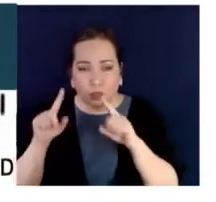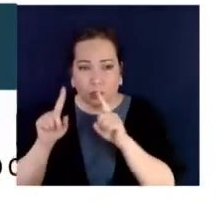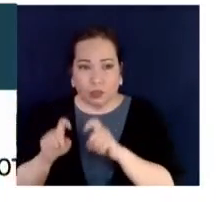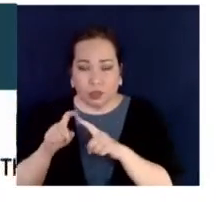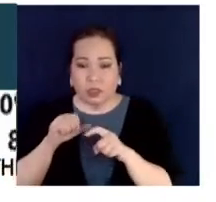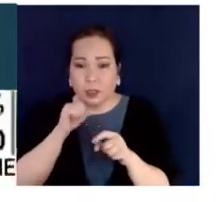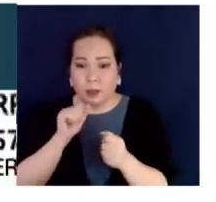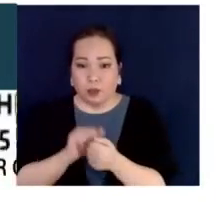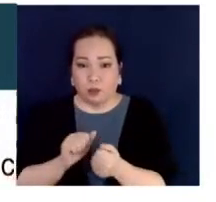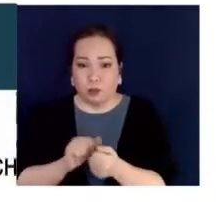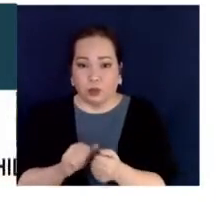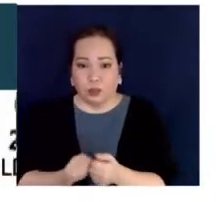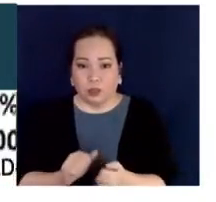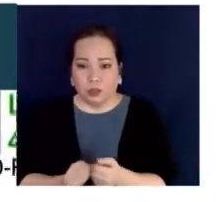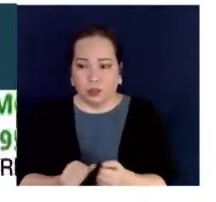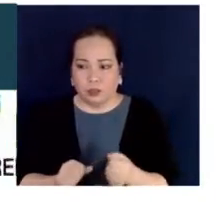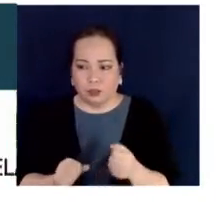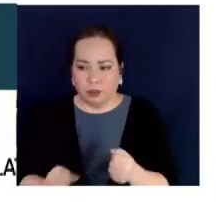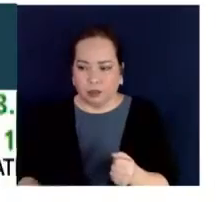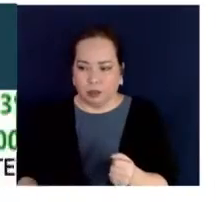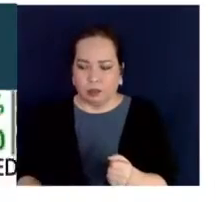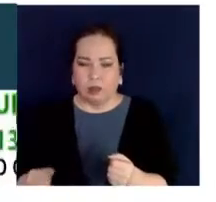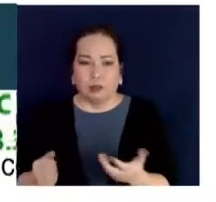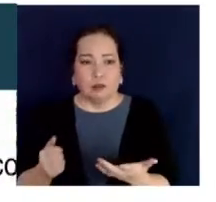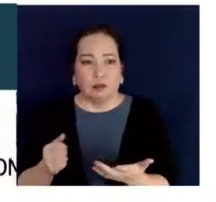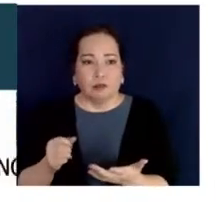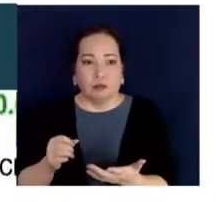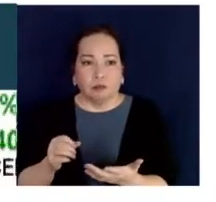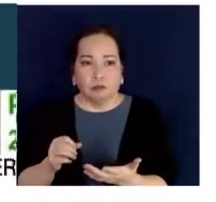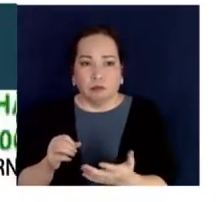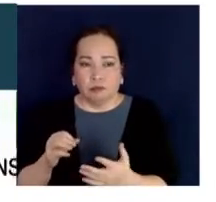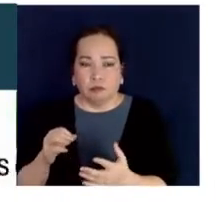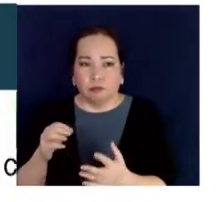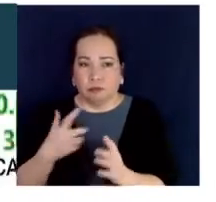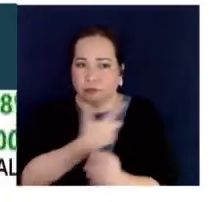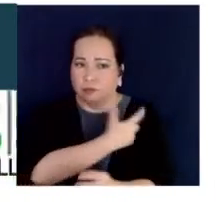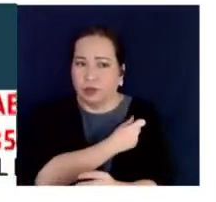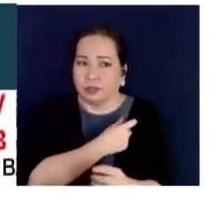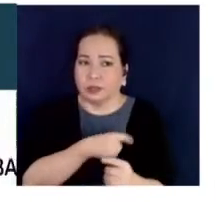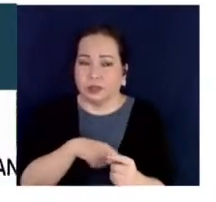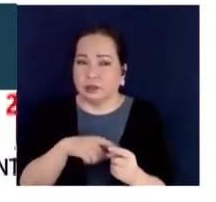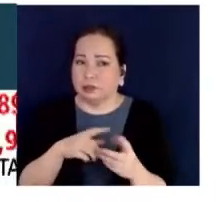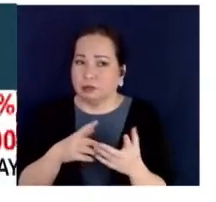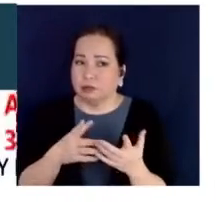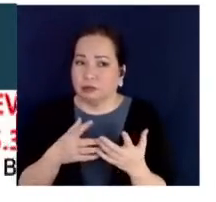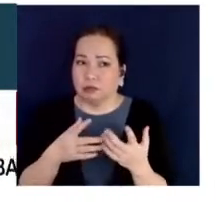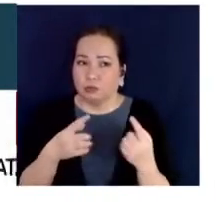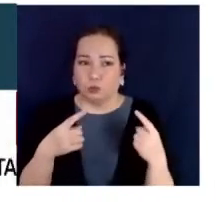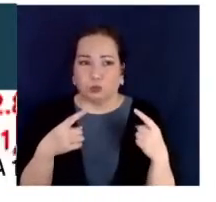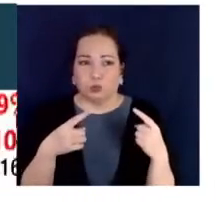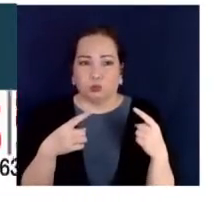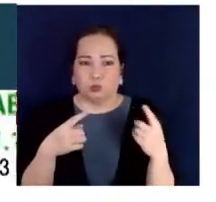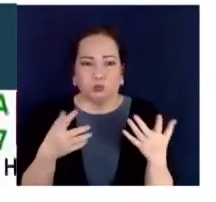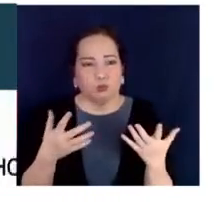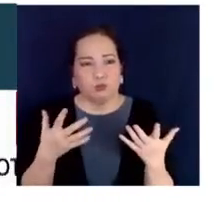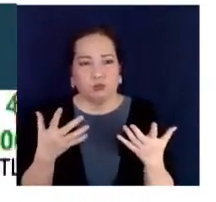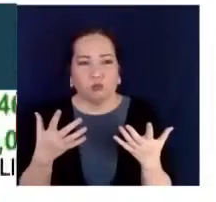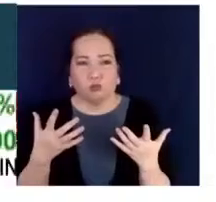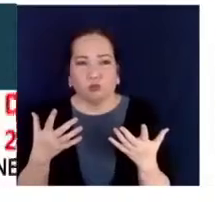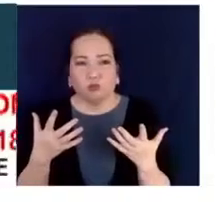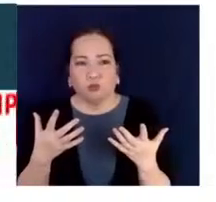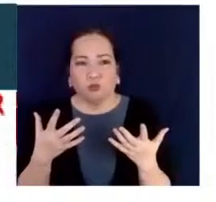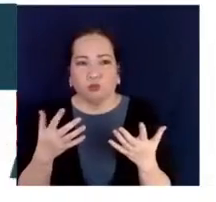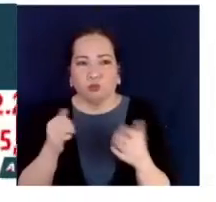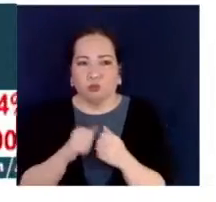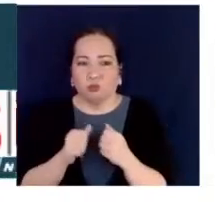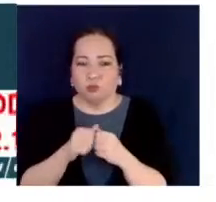will not sell the vaccines to the private sector without the government being a part of it. Right. So now that the President made that